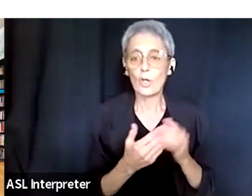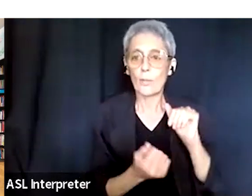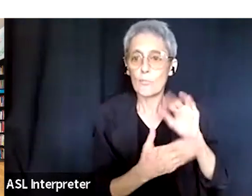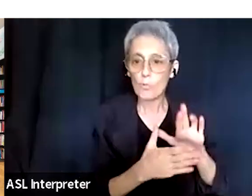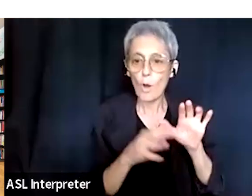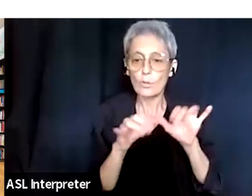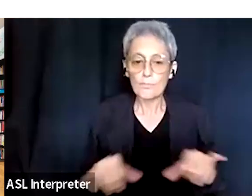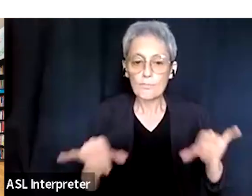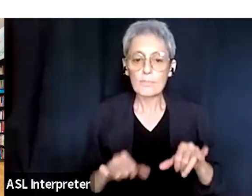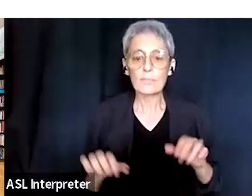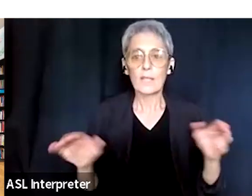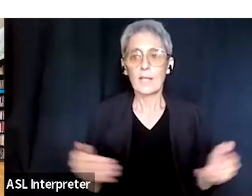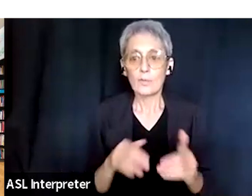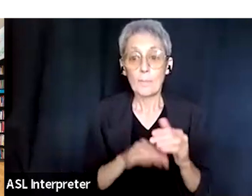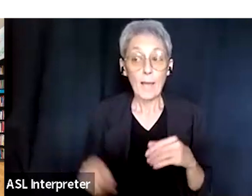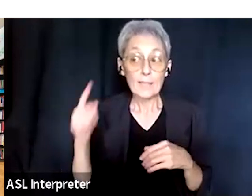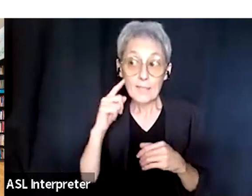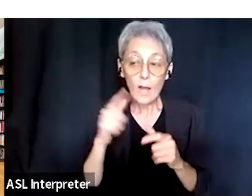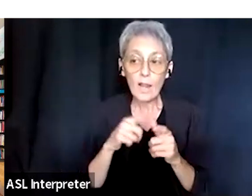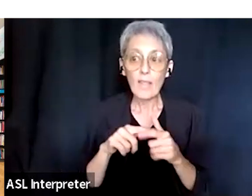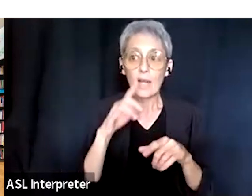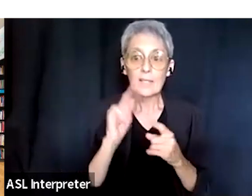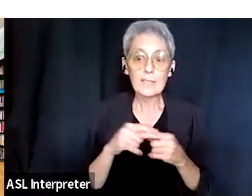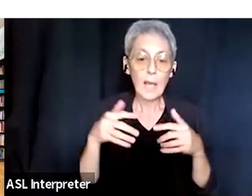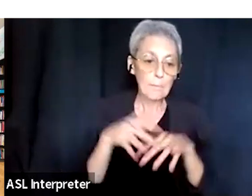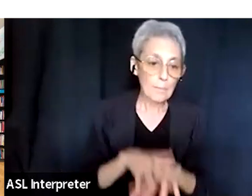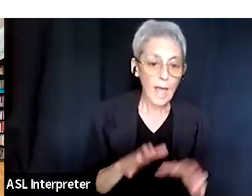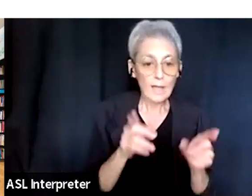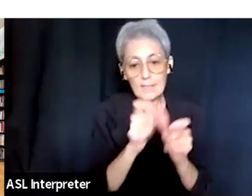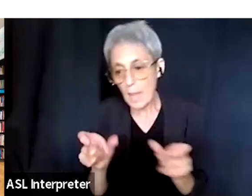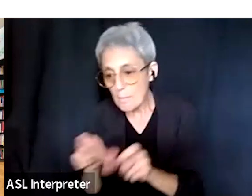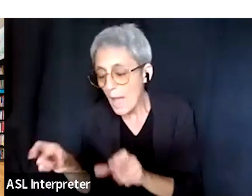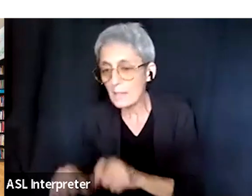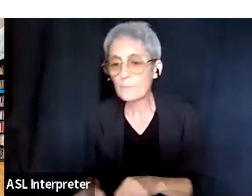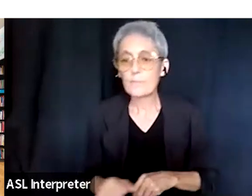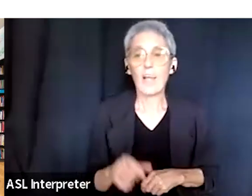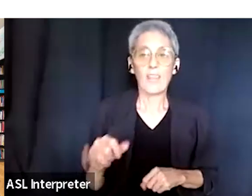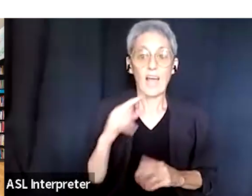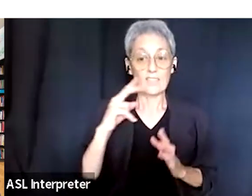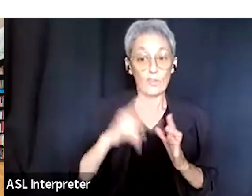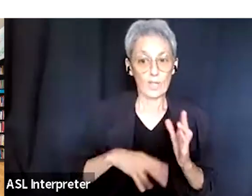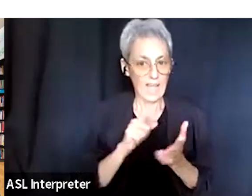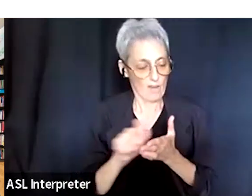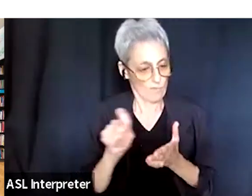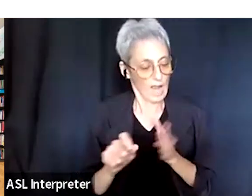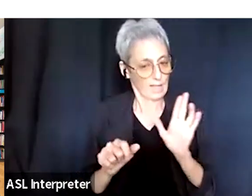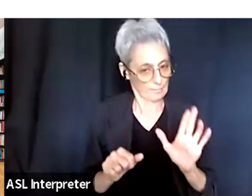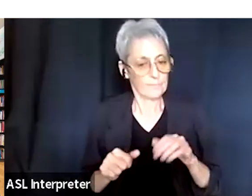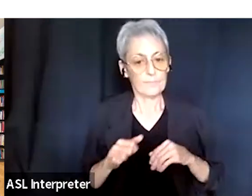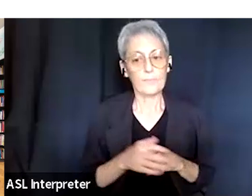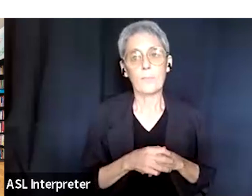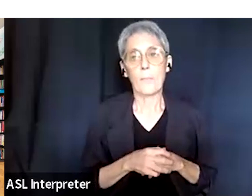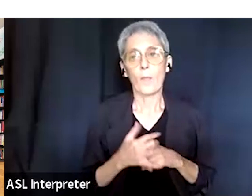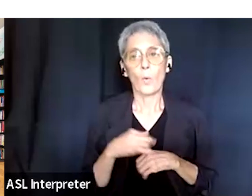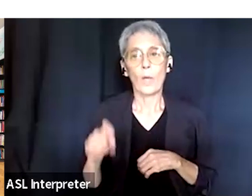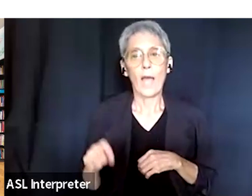basic sounds so that kids could blend and they could segment. But that's in order to read and to write. So, we had something called